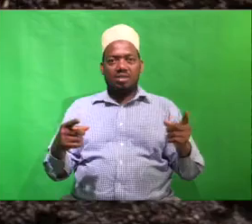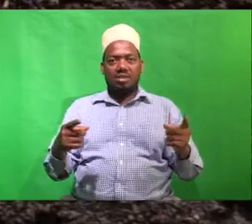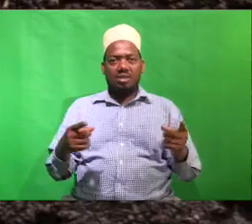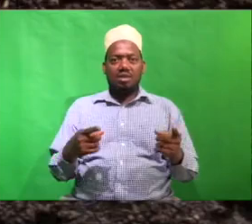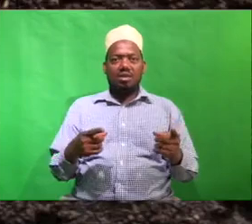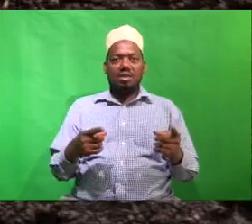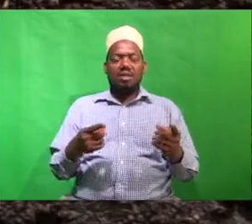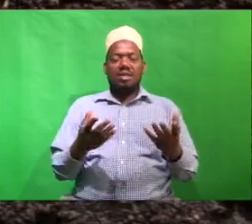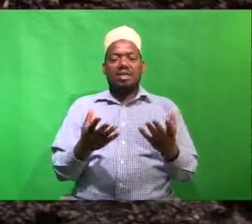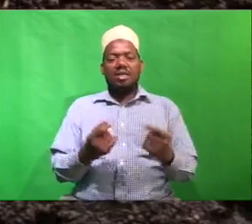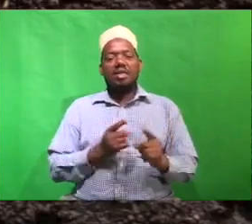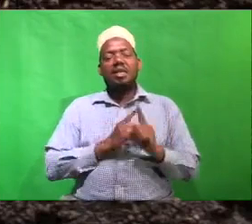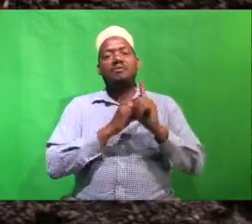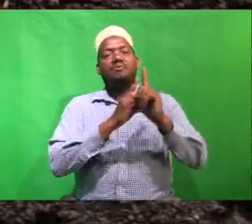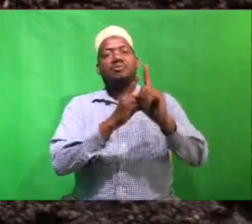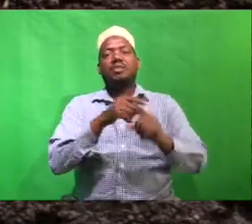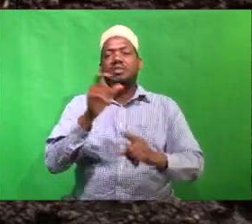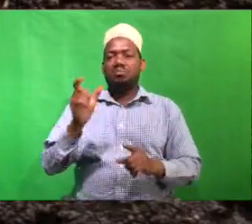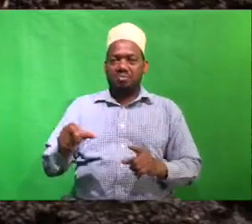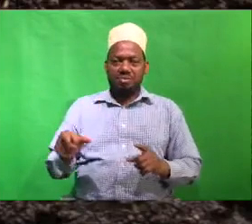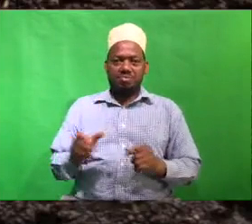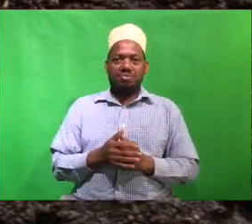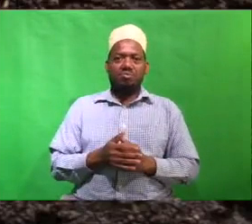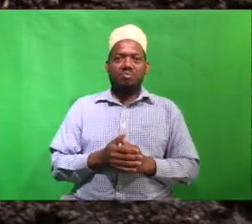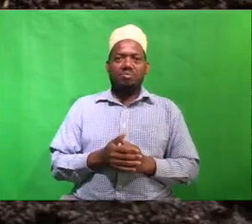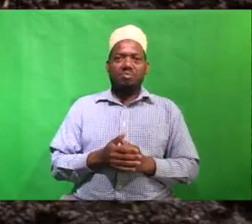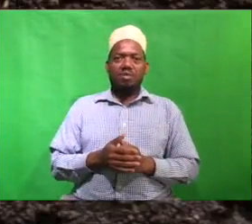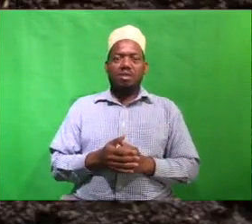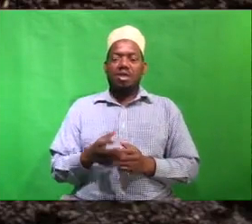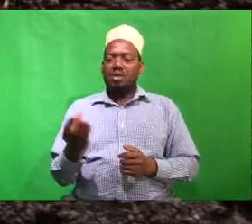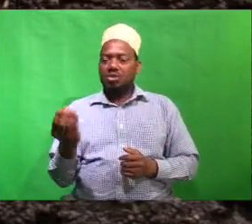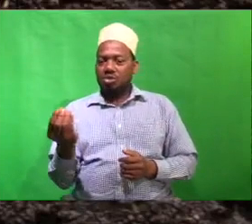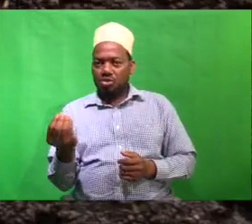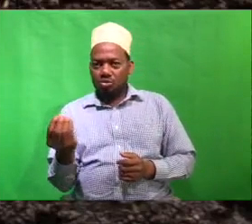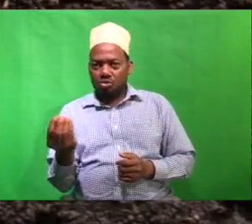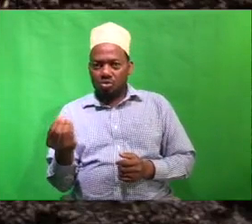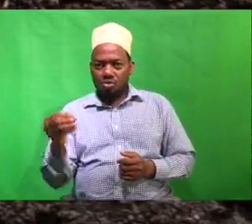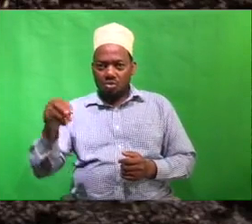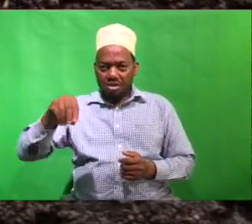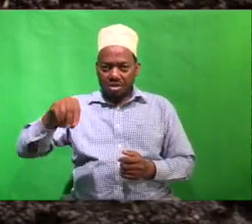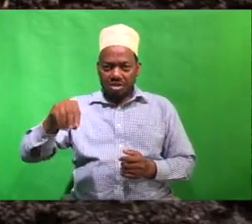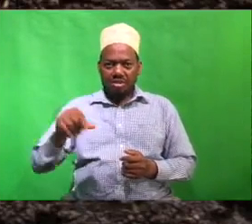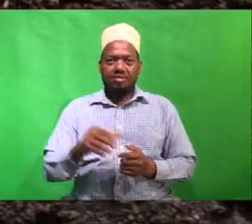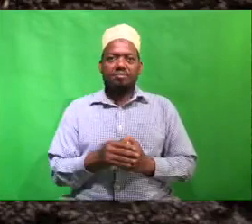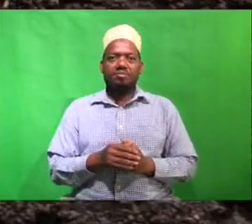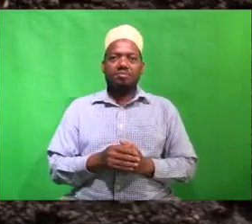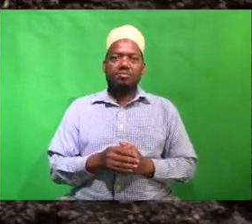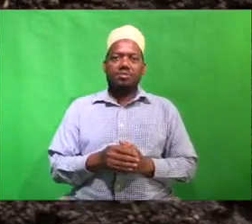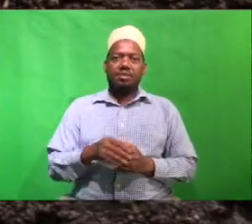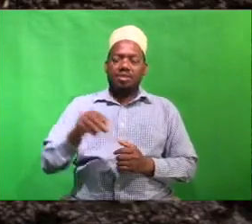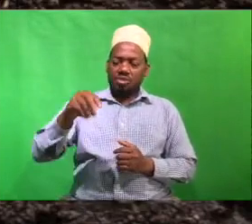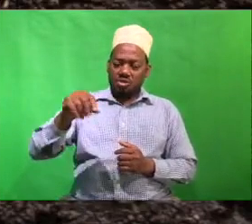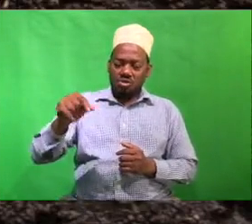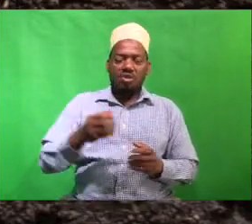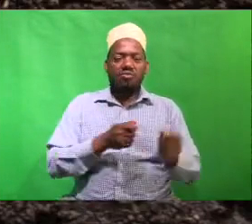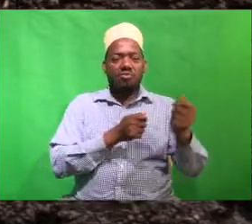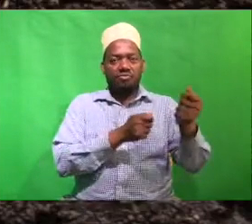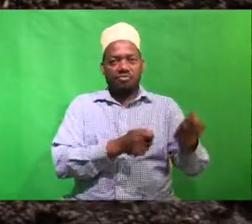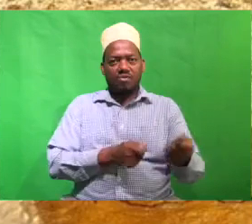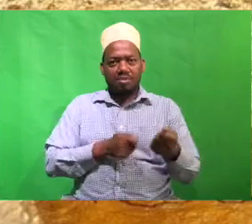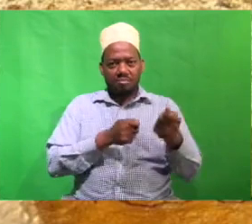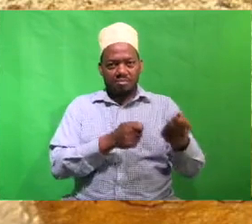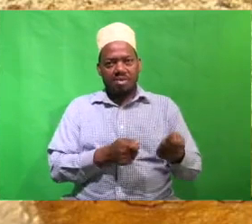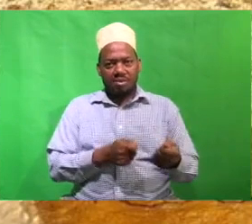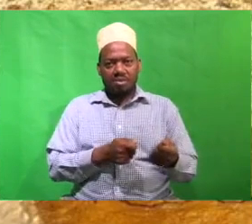be a factor for distribute. Soil, edaphic factors. Here we can look later about how the soil can be